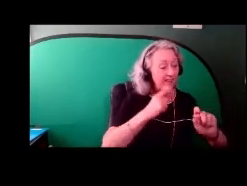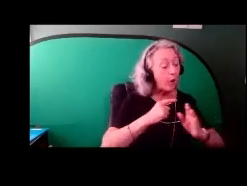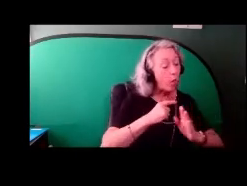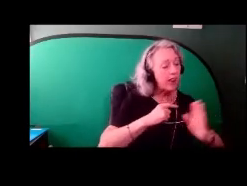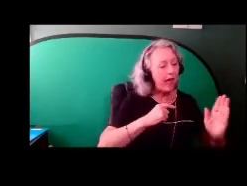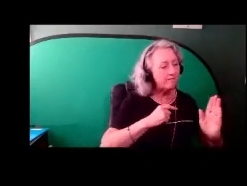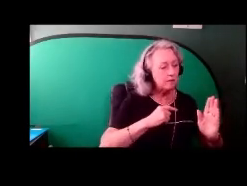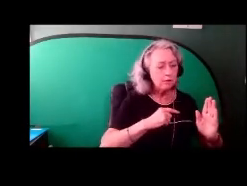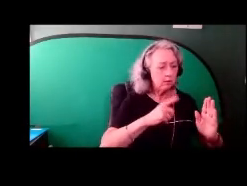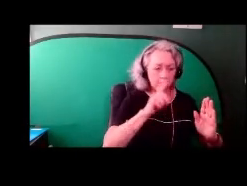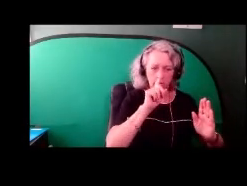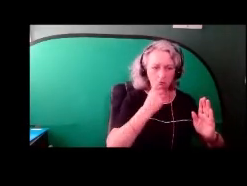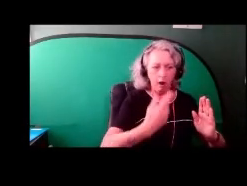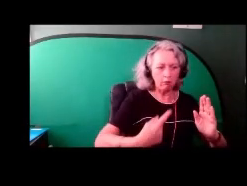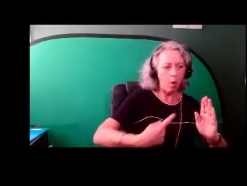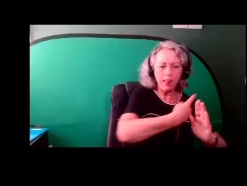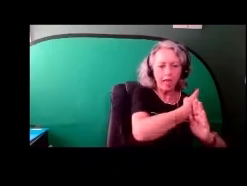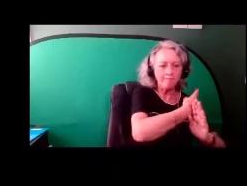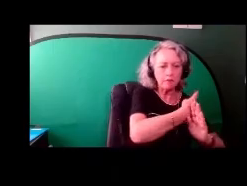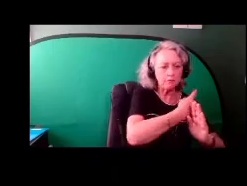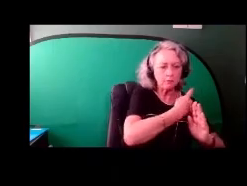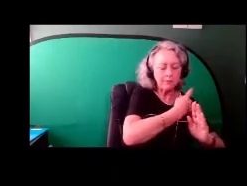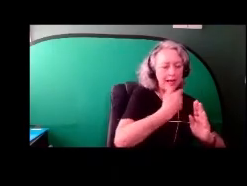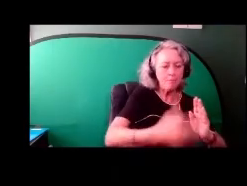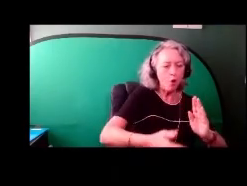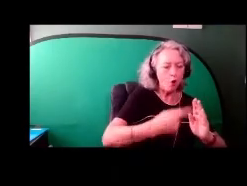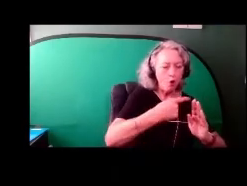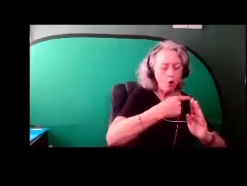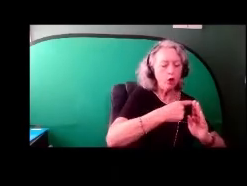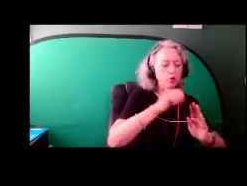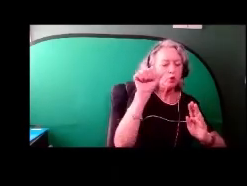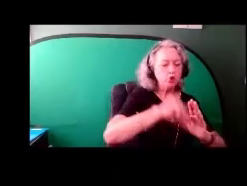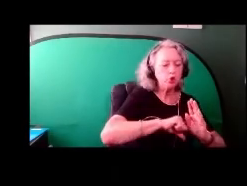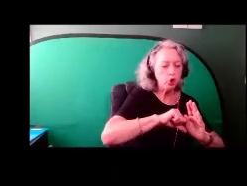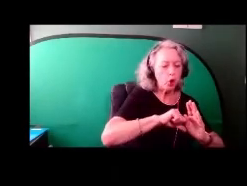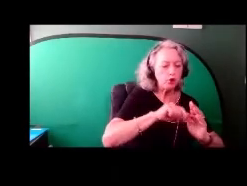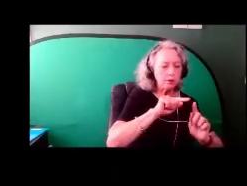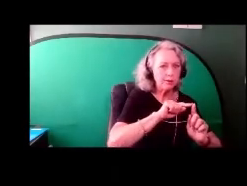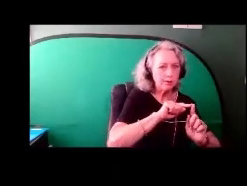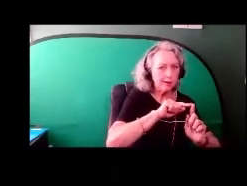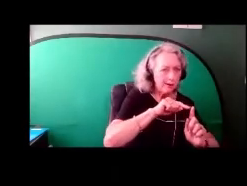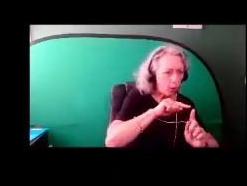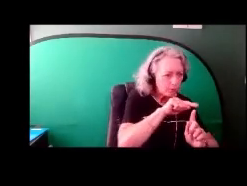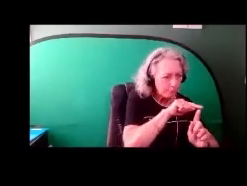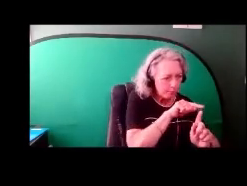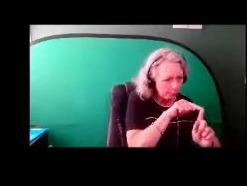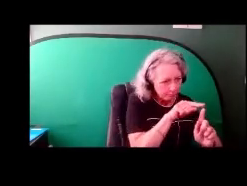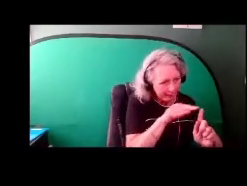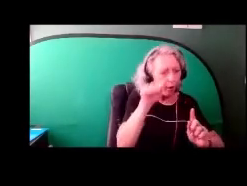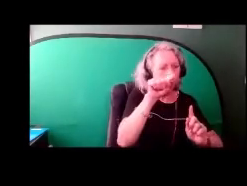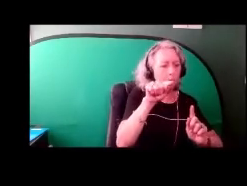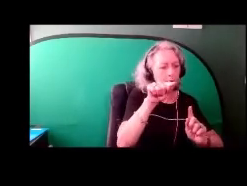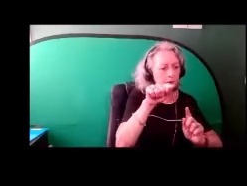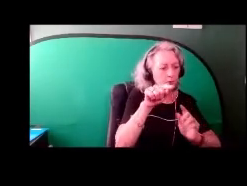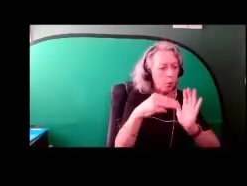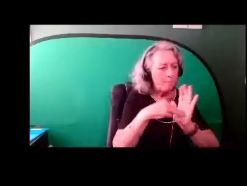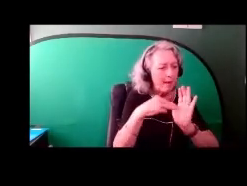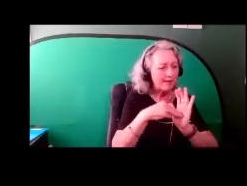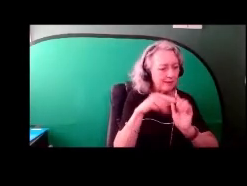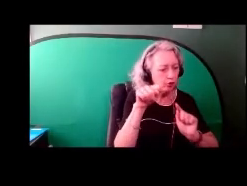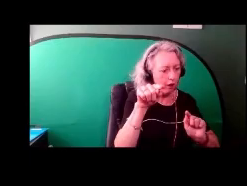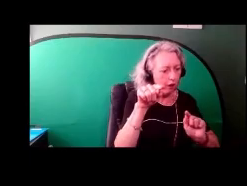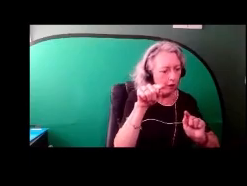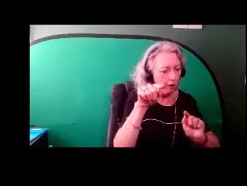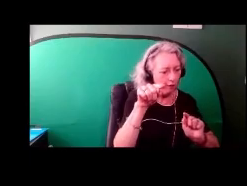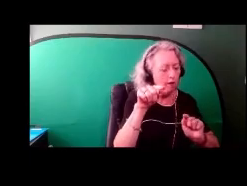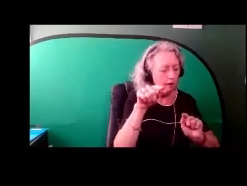can't move left any further. So what it should do, Messenger. 8 new items. there you go. And what it did Double do tap.